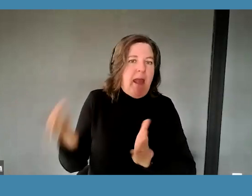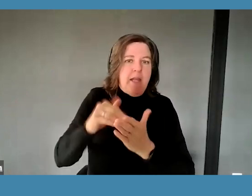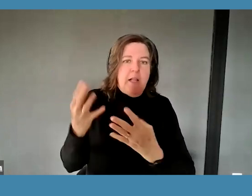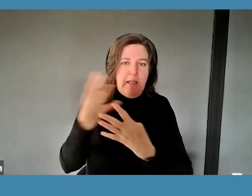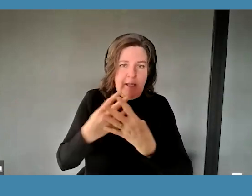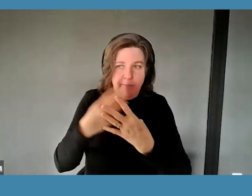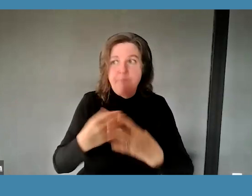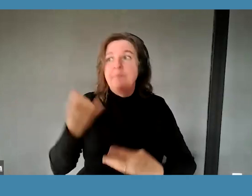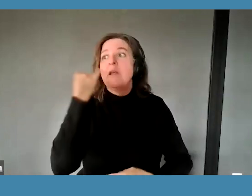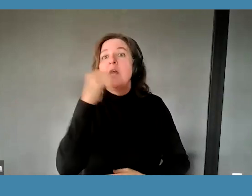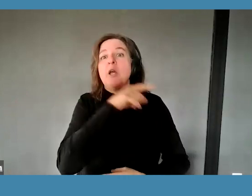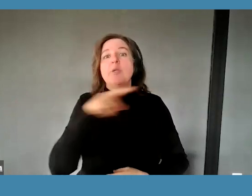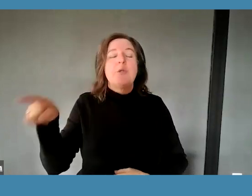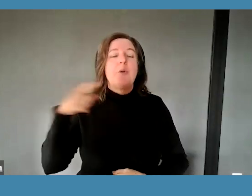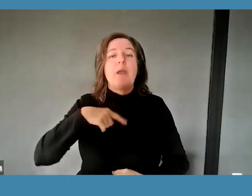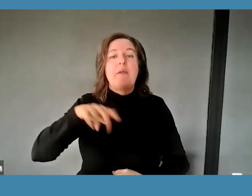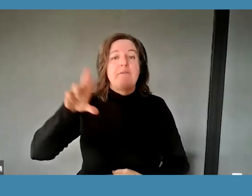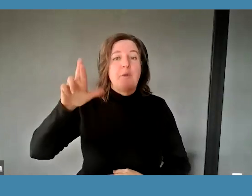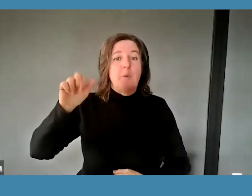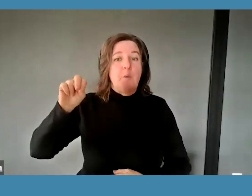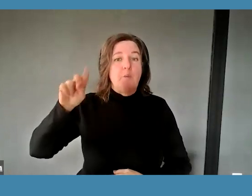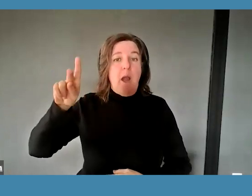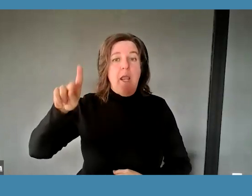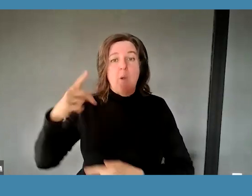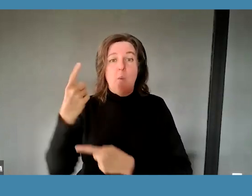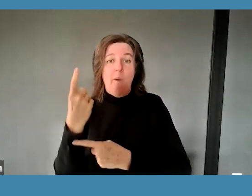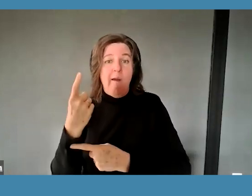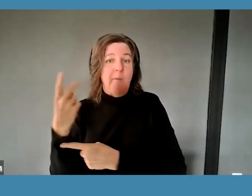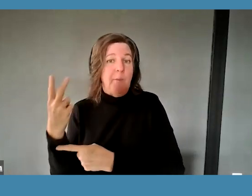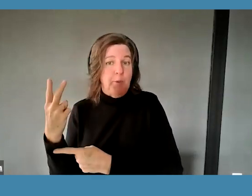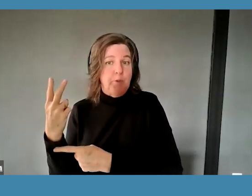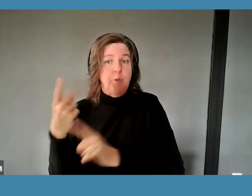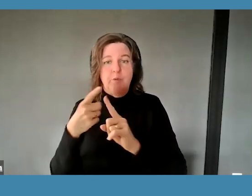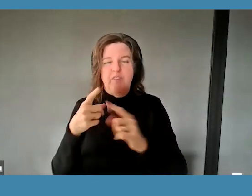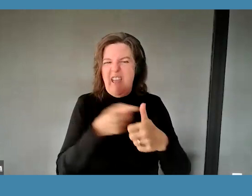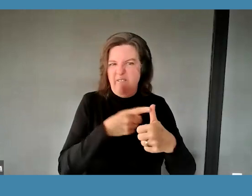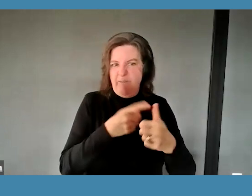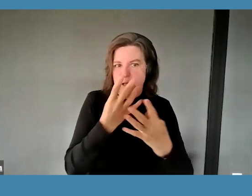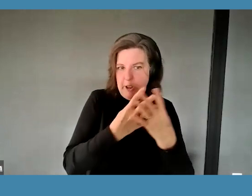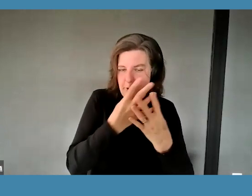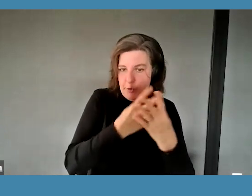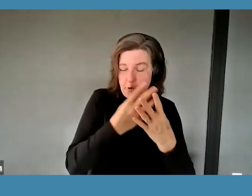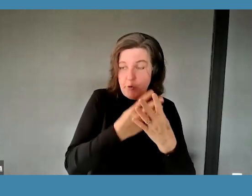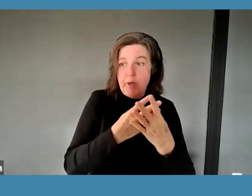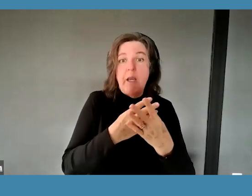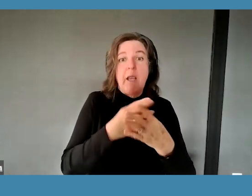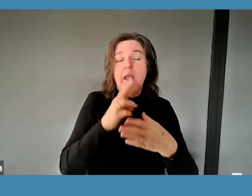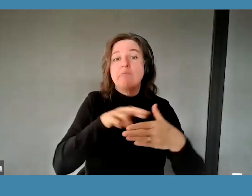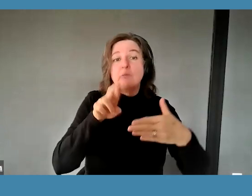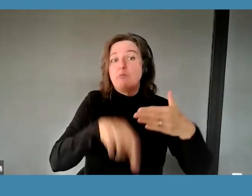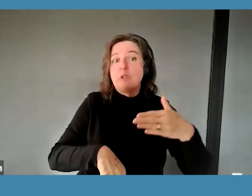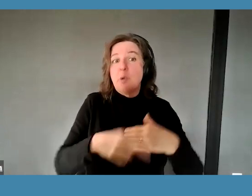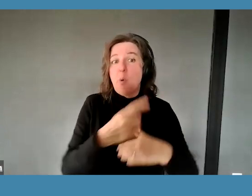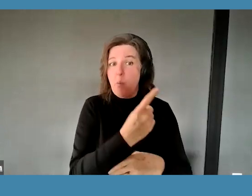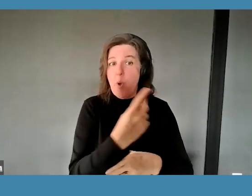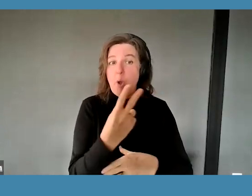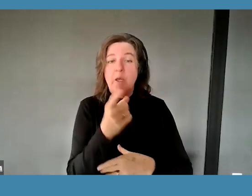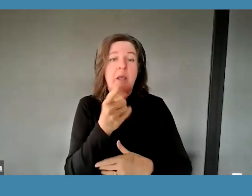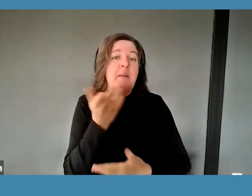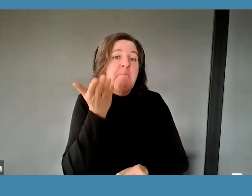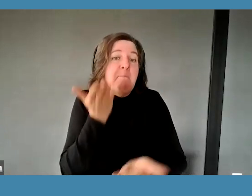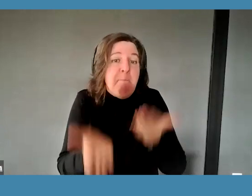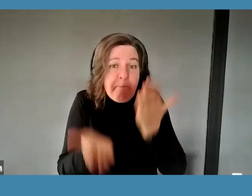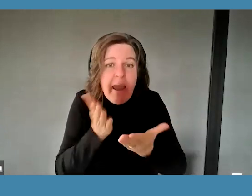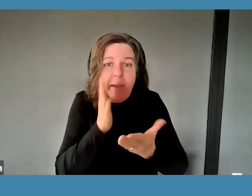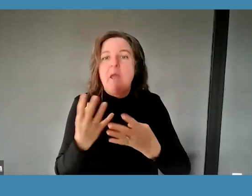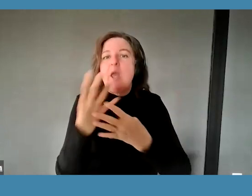1 or 2, rank 1 or 2, from your initial screening, you might be rescreened annually, but